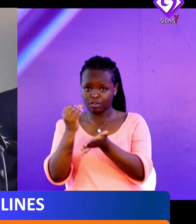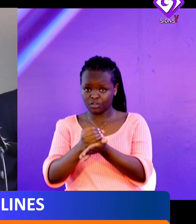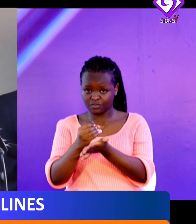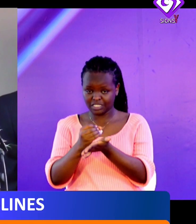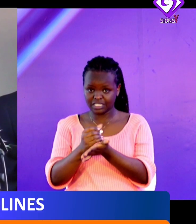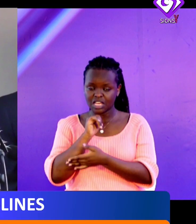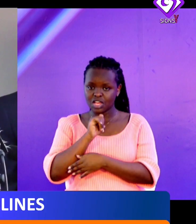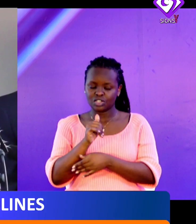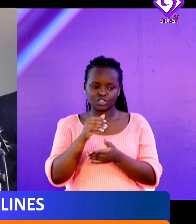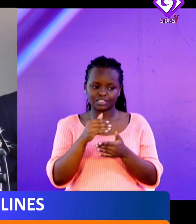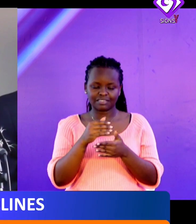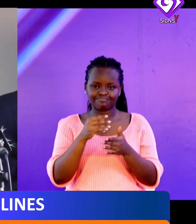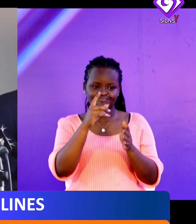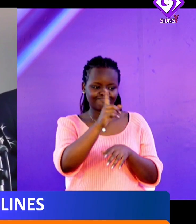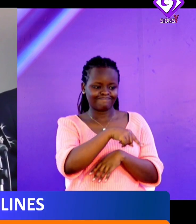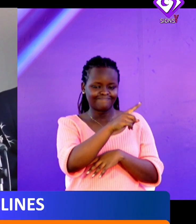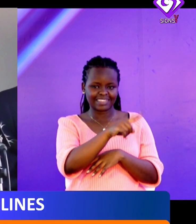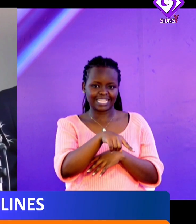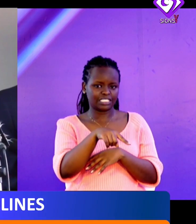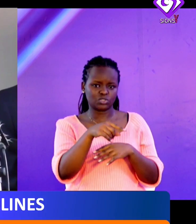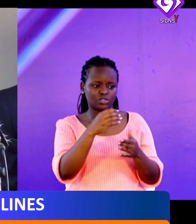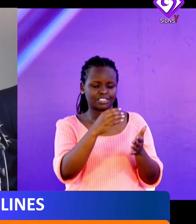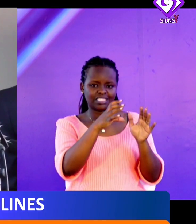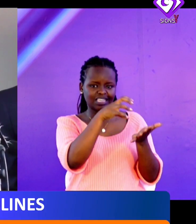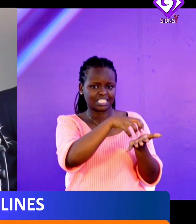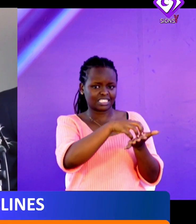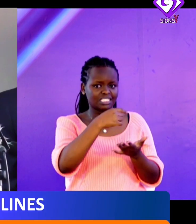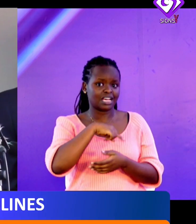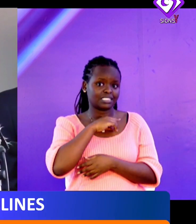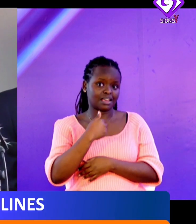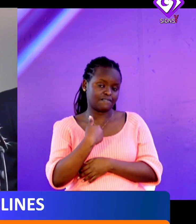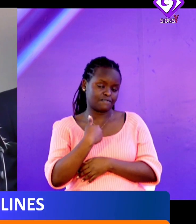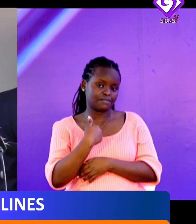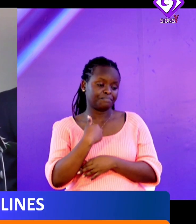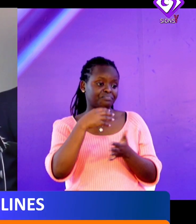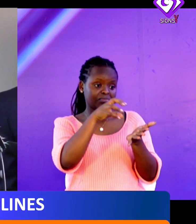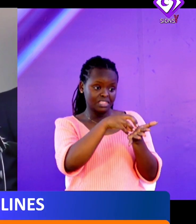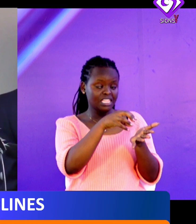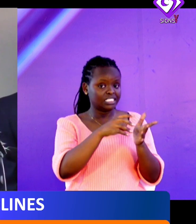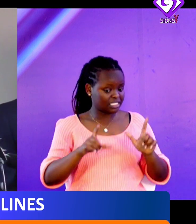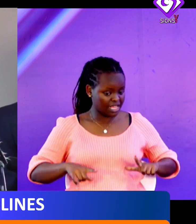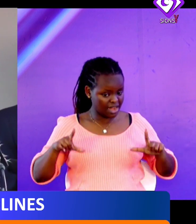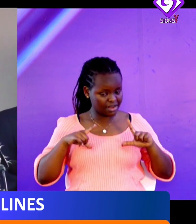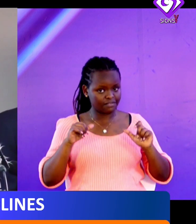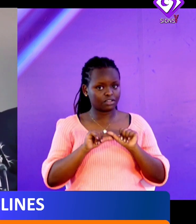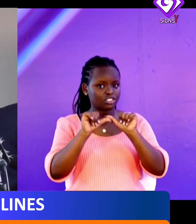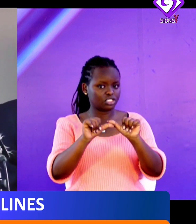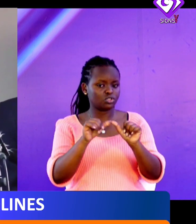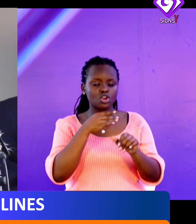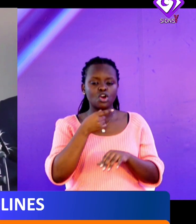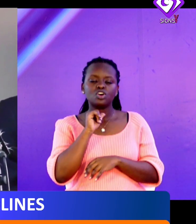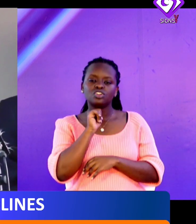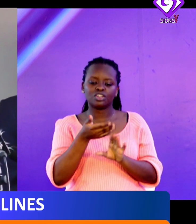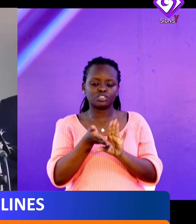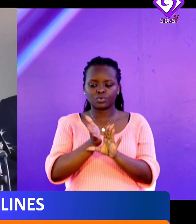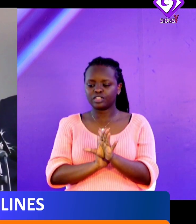not kill the case that we have. So those cases are still alive. They have not been withdrawn. They